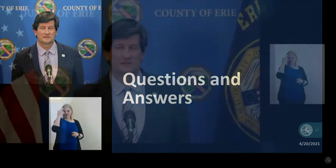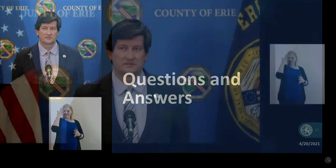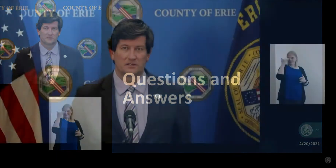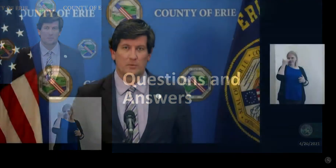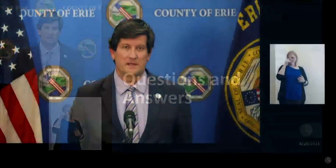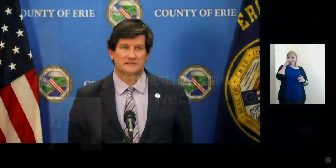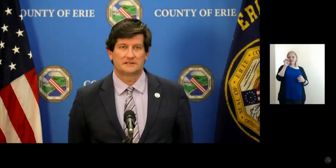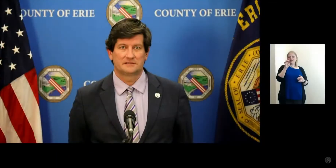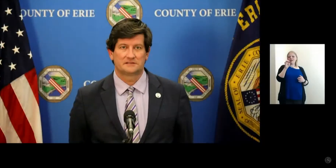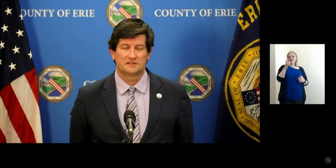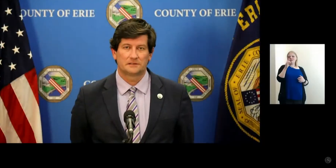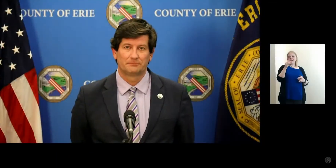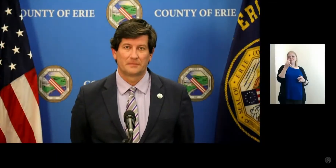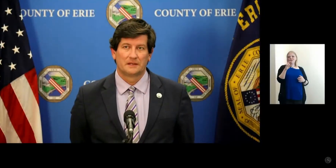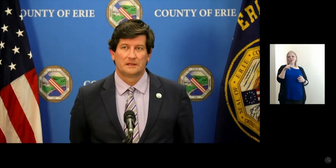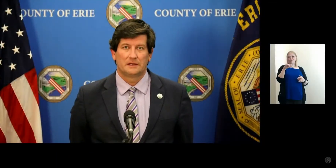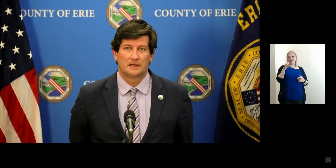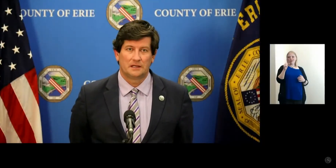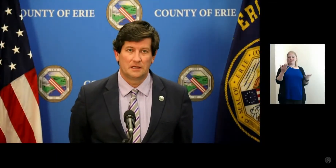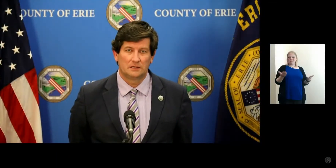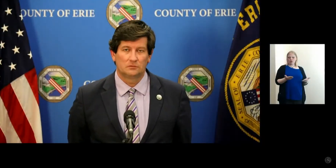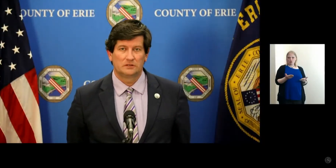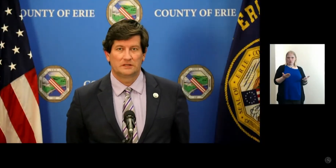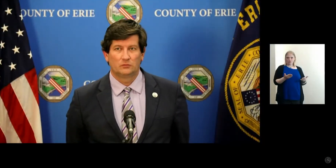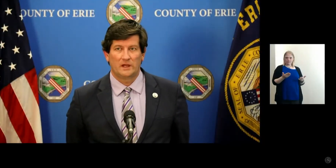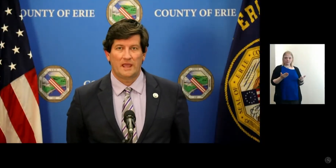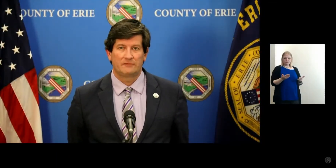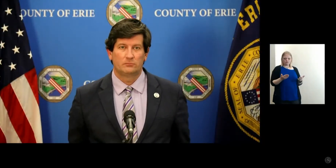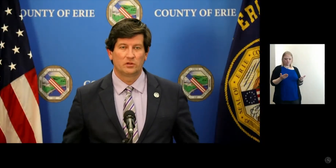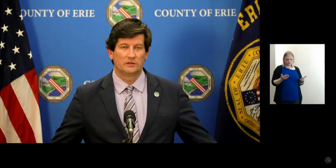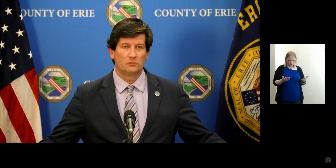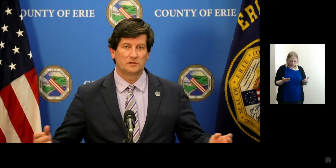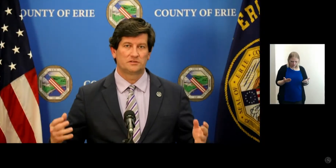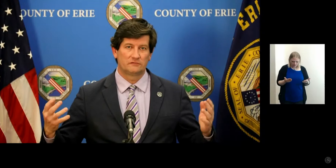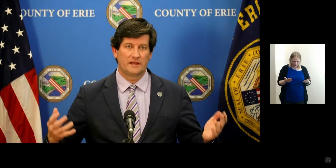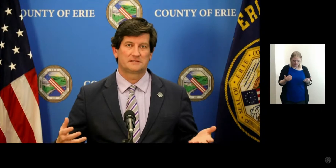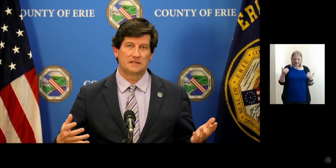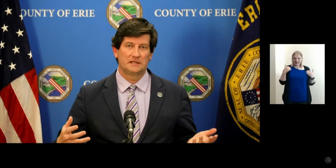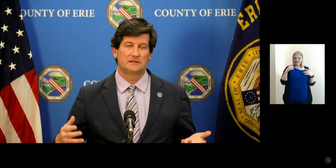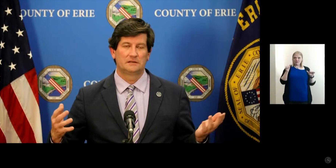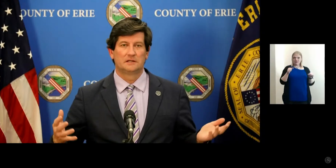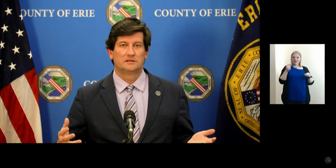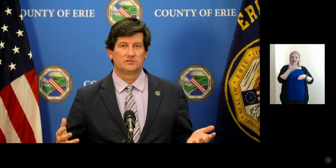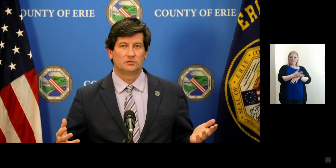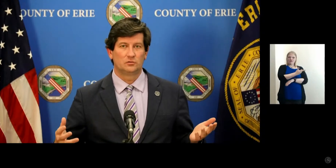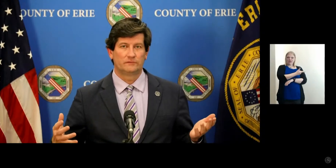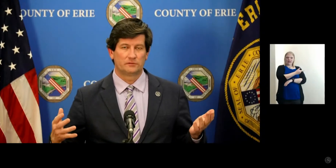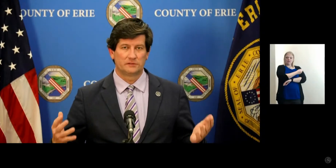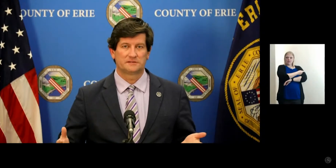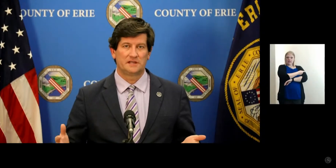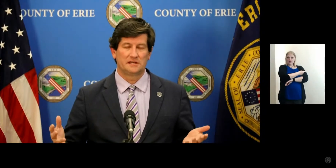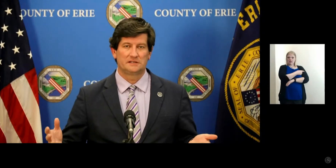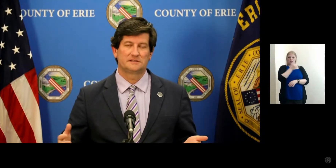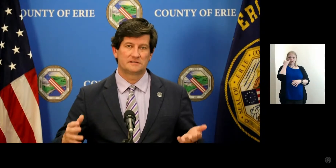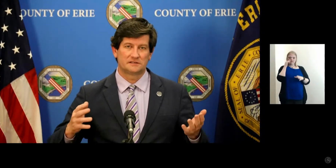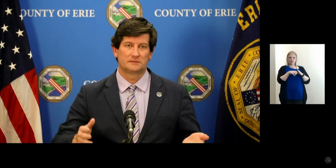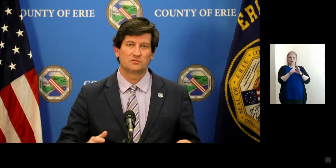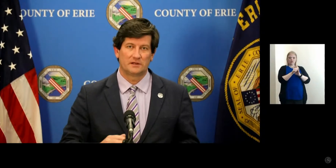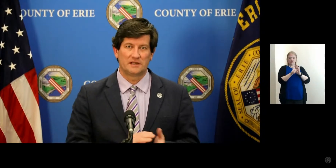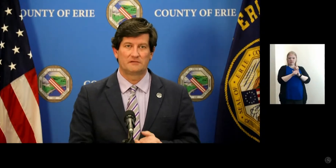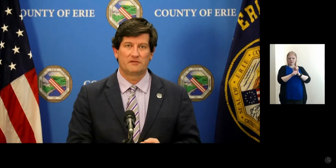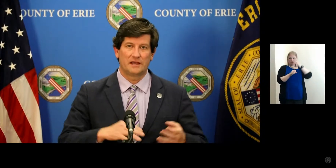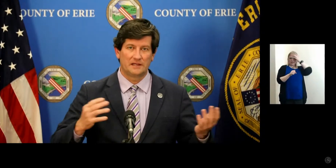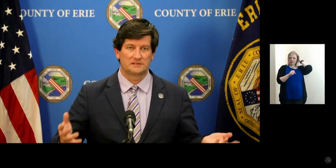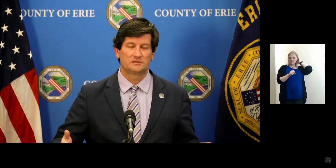the Excelsior Pass that exists here, we have the ability, once you're vaccinated, to, if you're in the state NICES system,